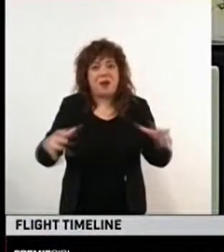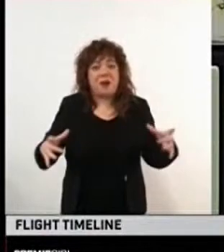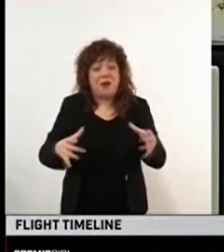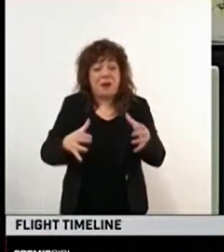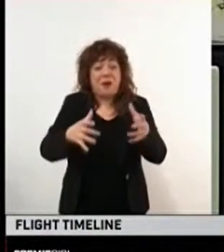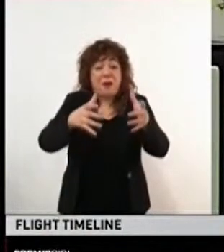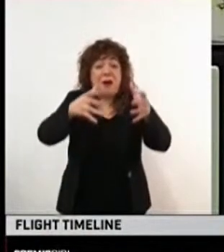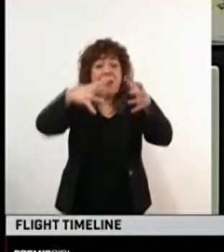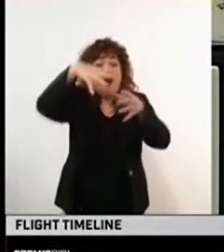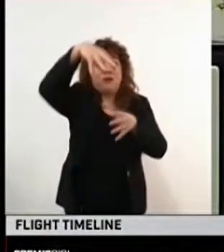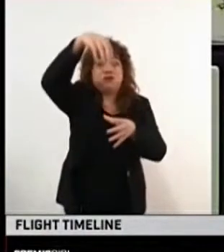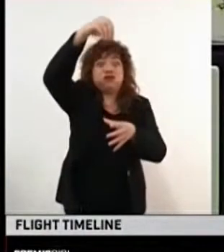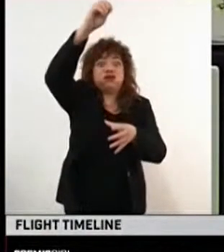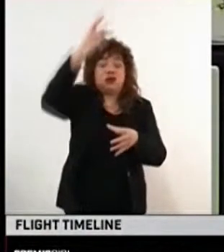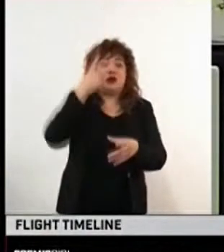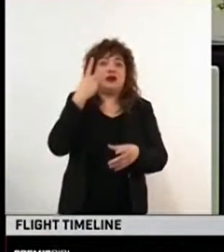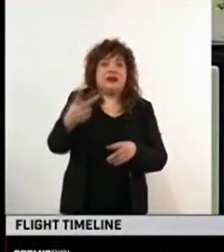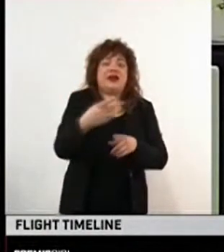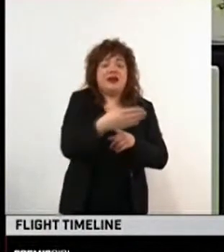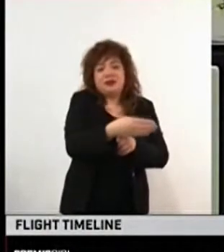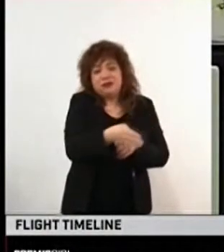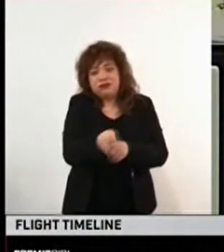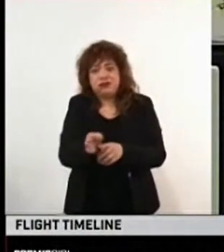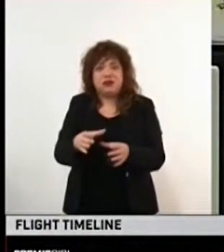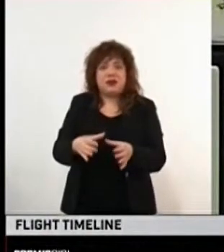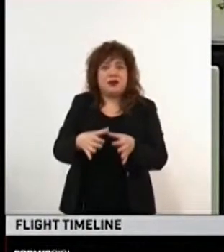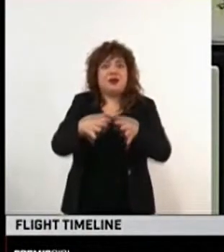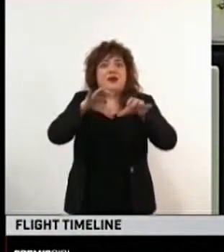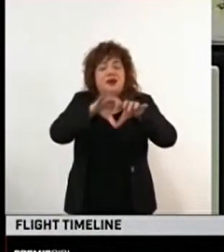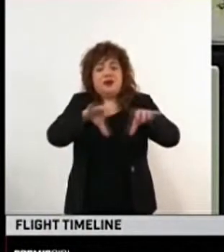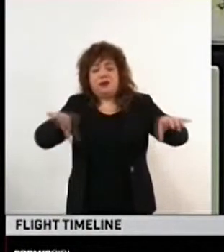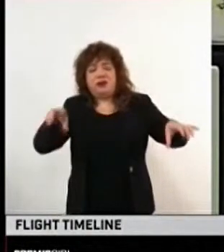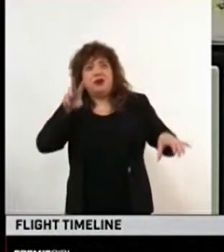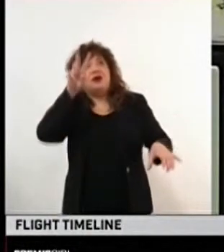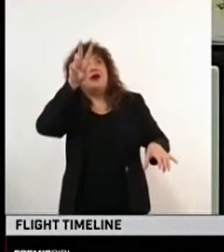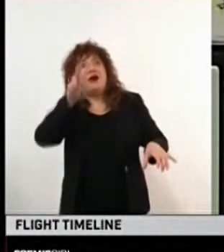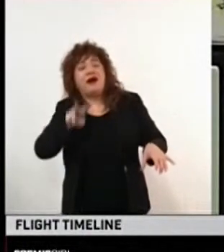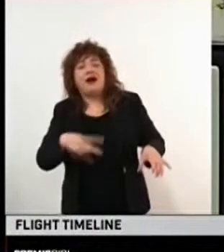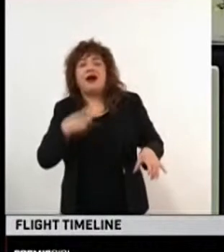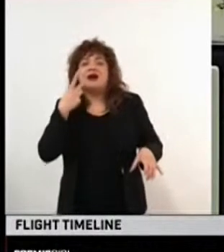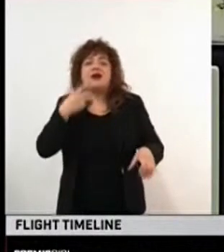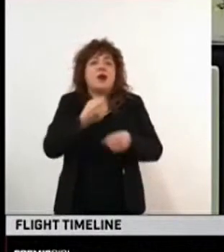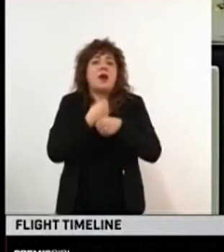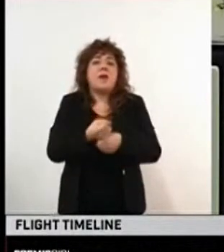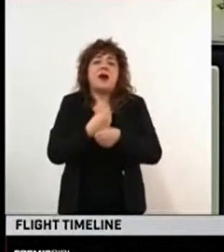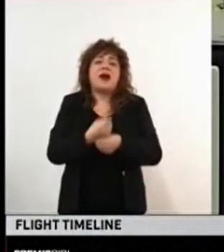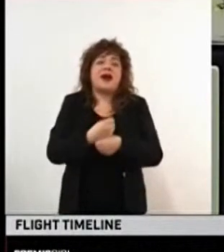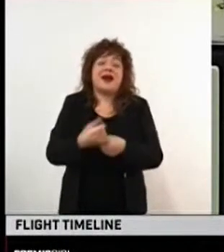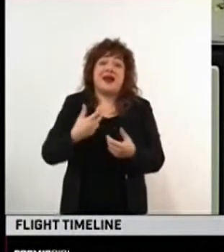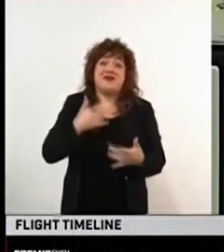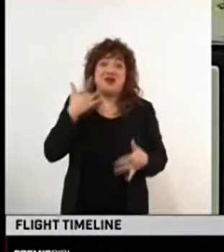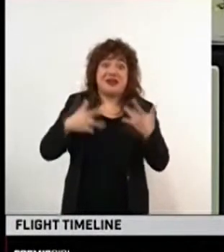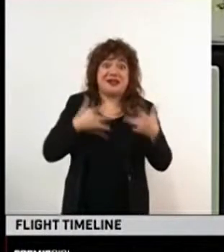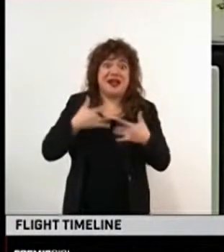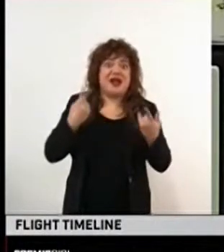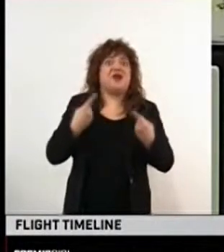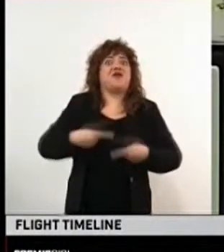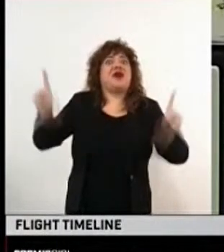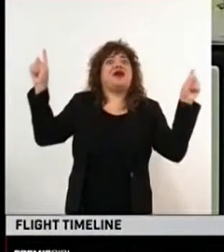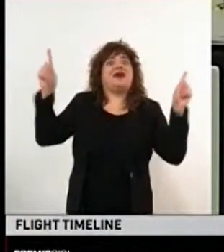But when you see the whole thing put together, it's even more so amazing. I can't wait to see this baby launch today.